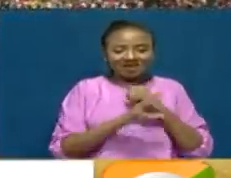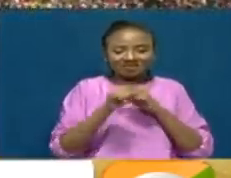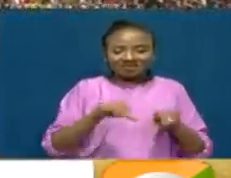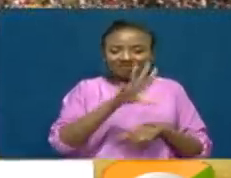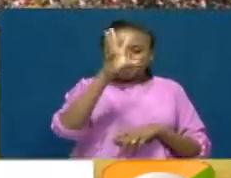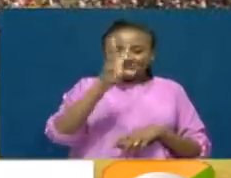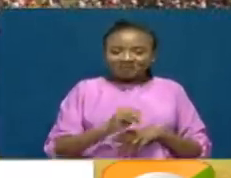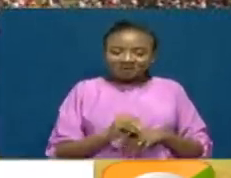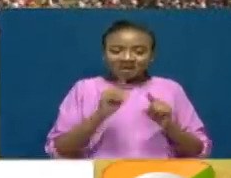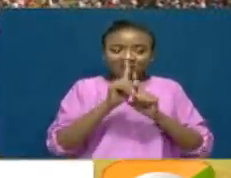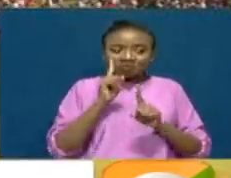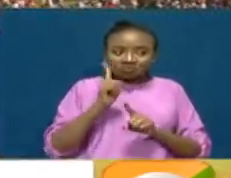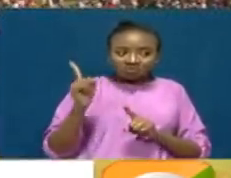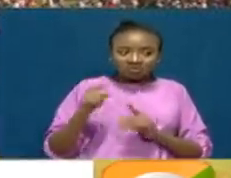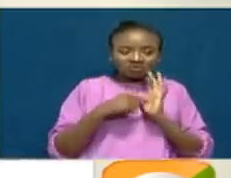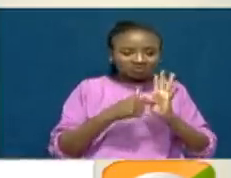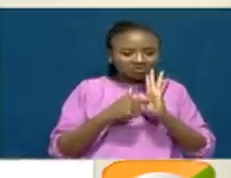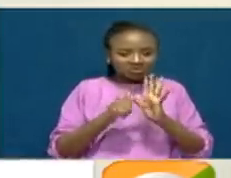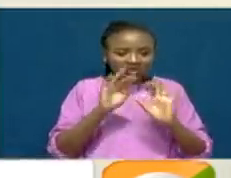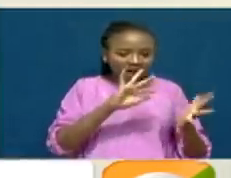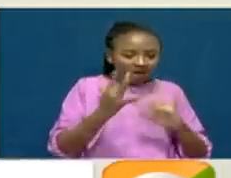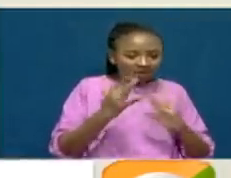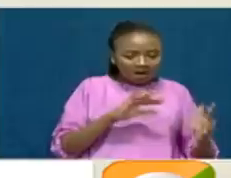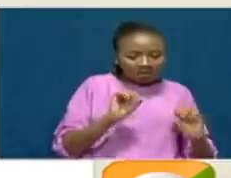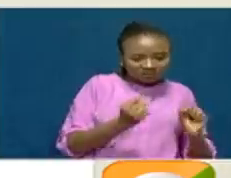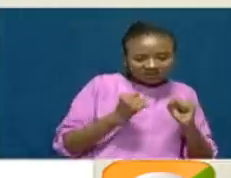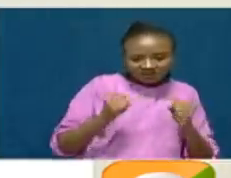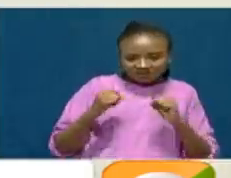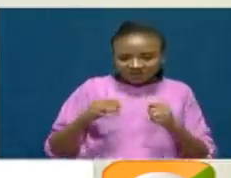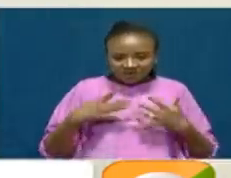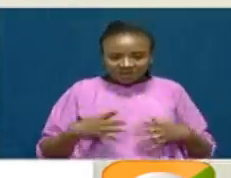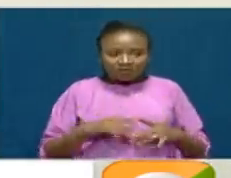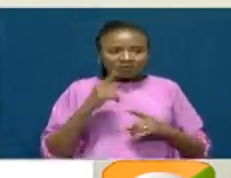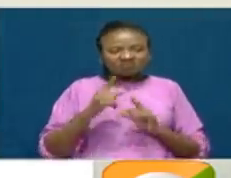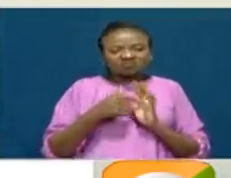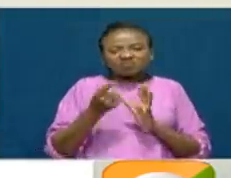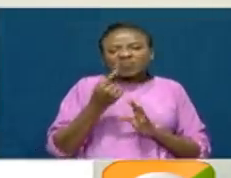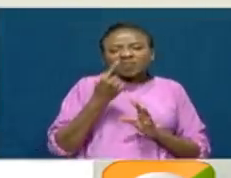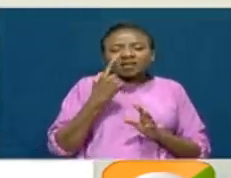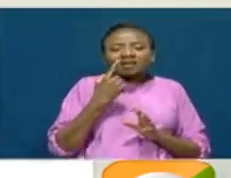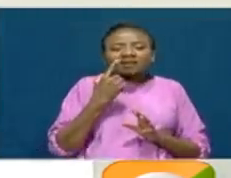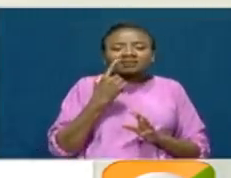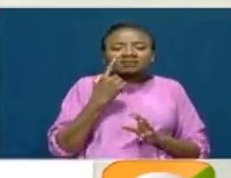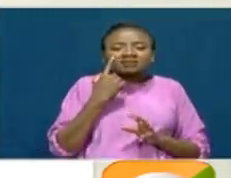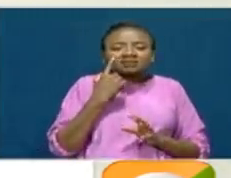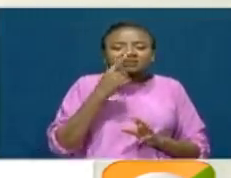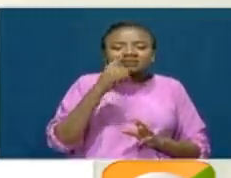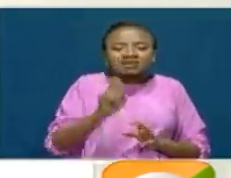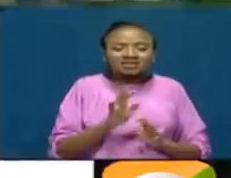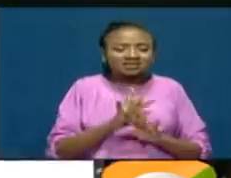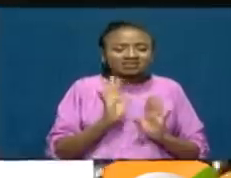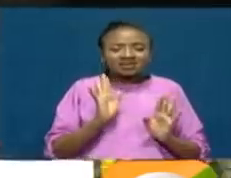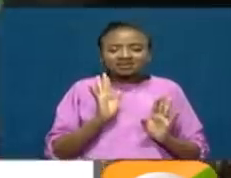Forces demonstrating fight and rescue skills, giving Kenyans a rare feel of what they go through just to ensure that the country is